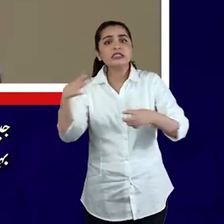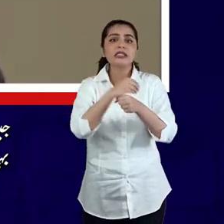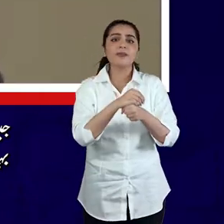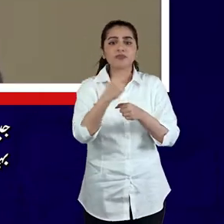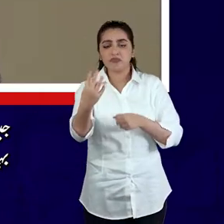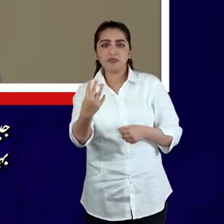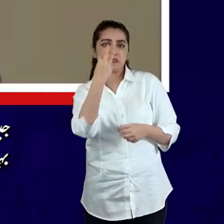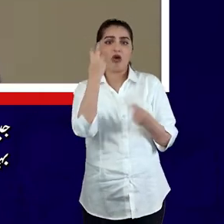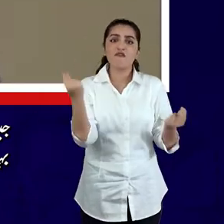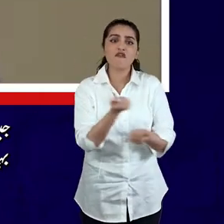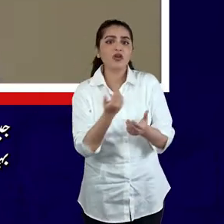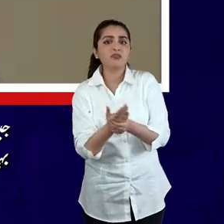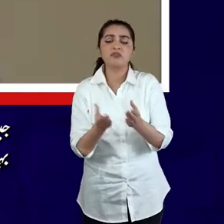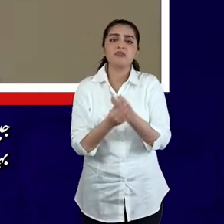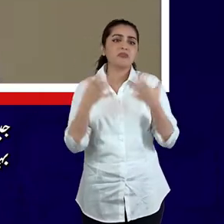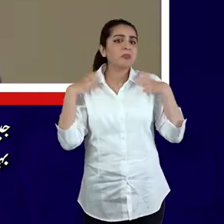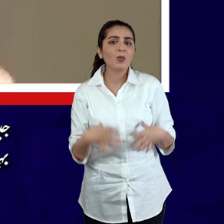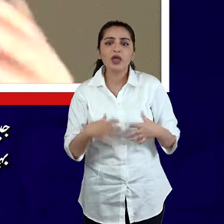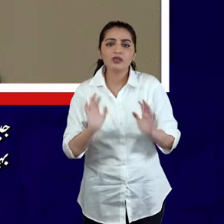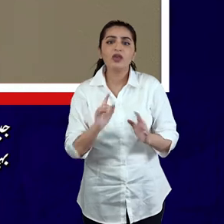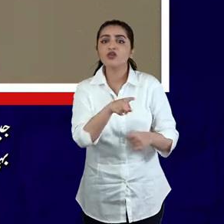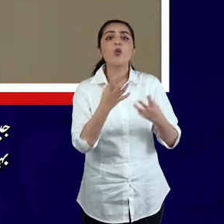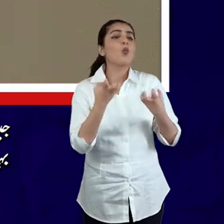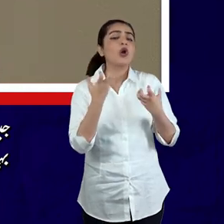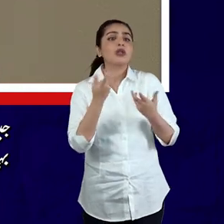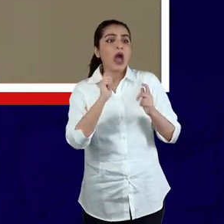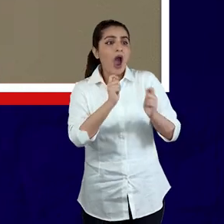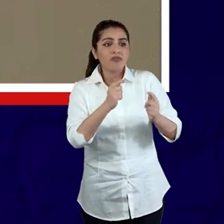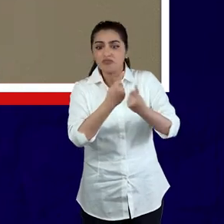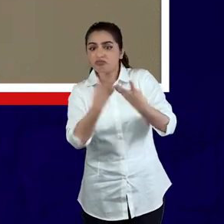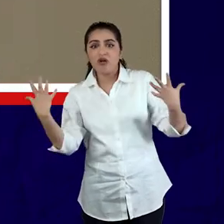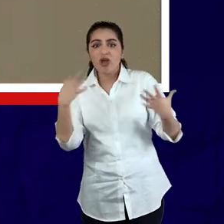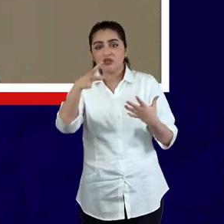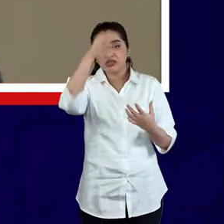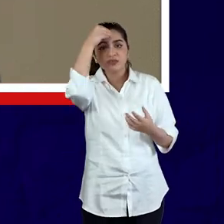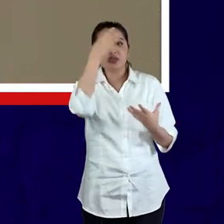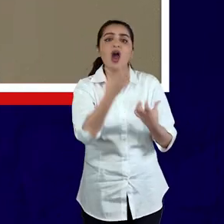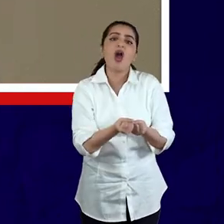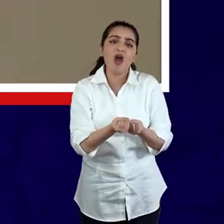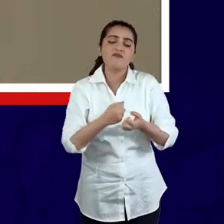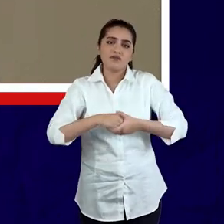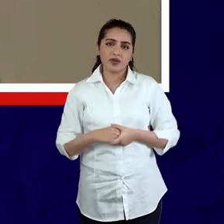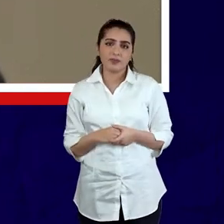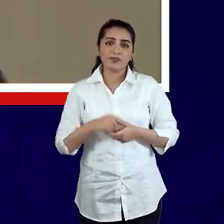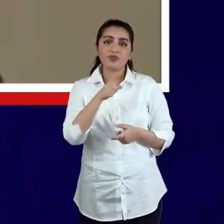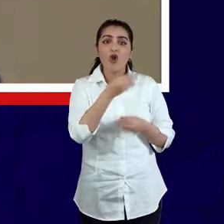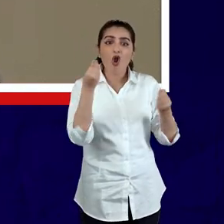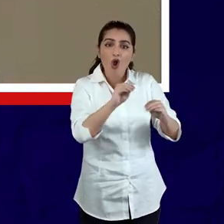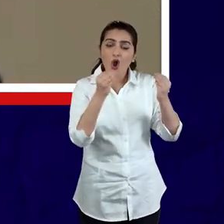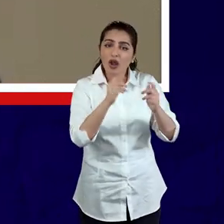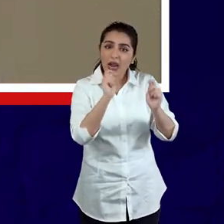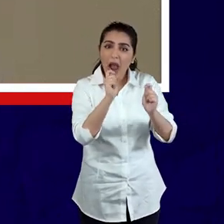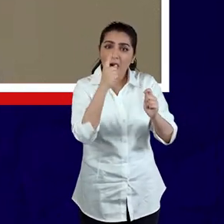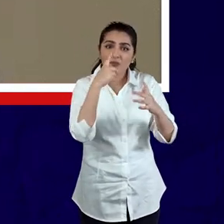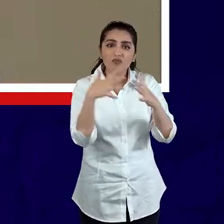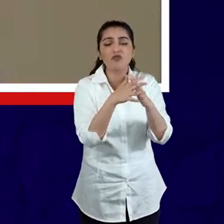that's the first skill that they learn, basically, because they have to do so many things. And the poorer you are, the more tasks